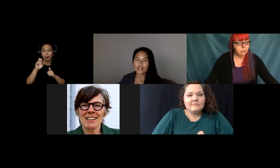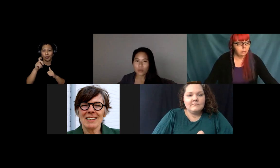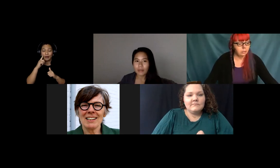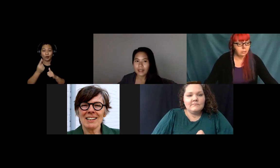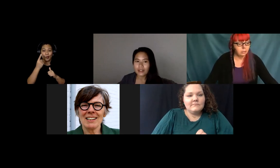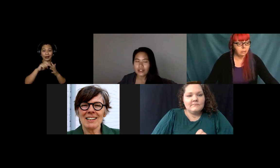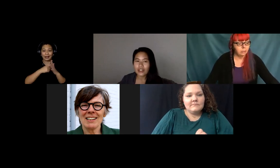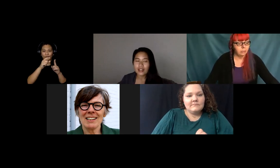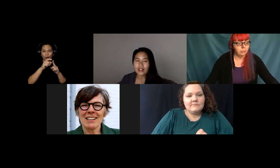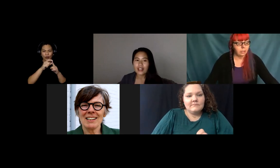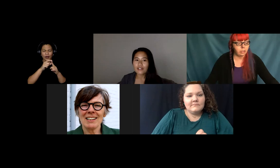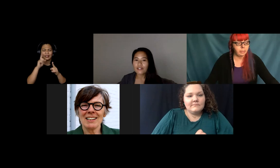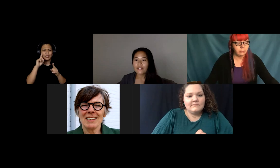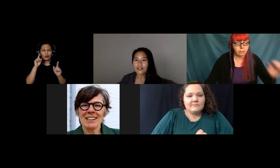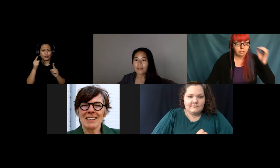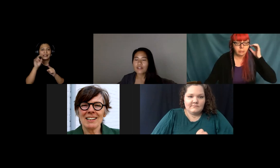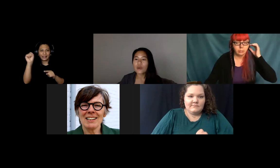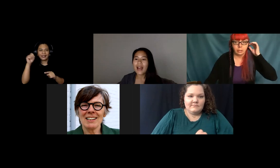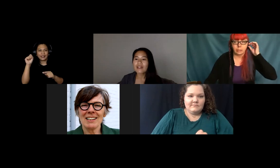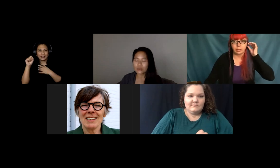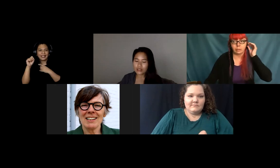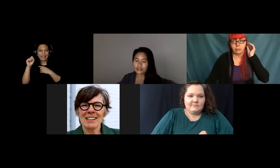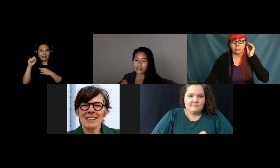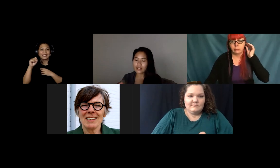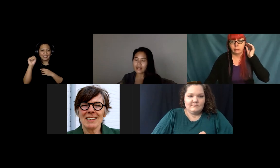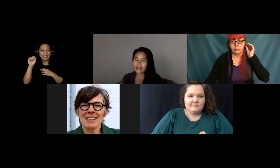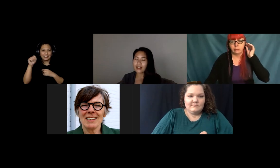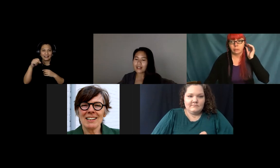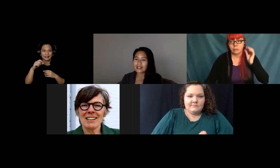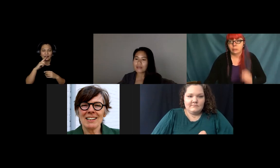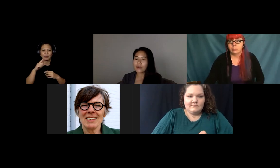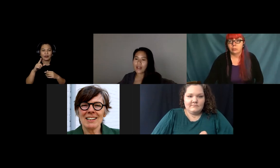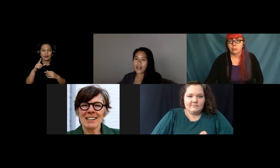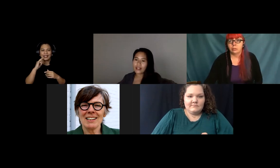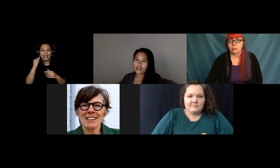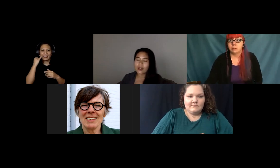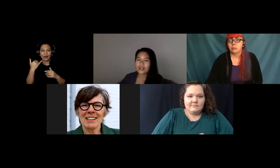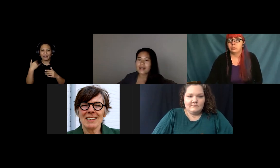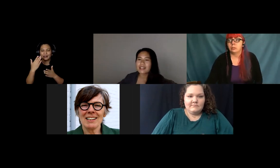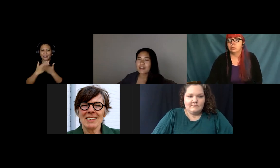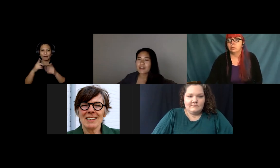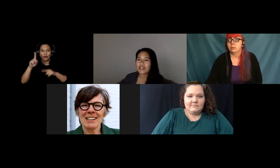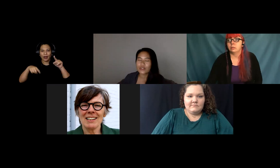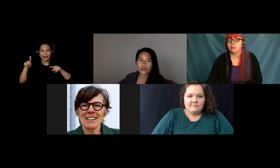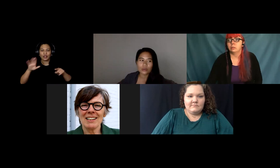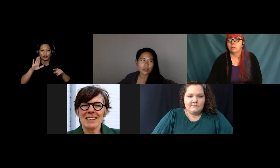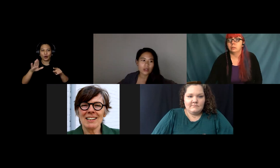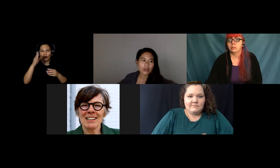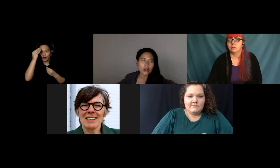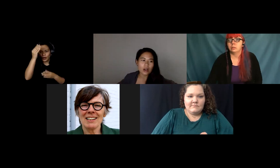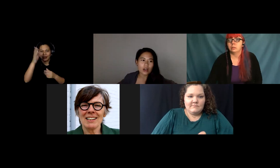having just one page. But if you have sort of some variety in your content, especially if